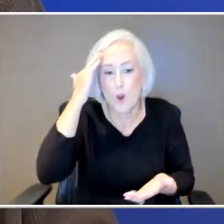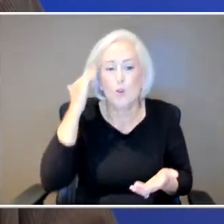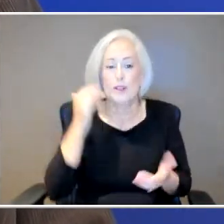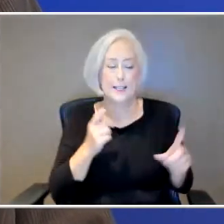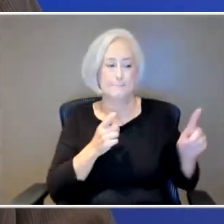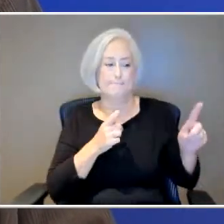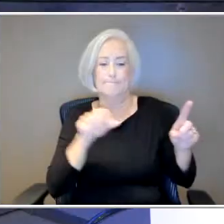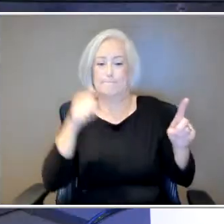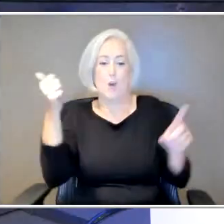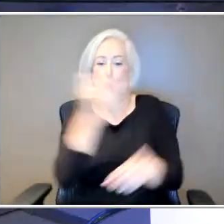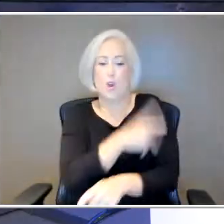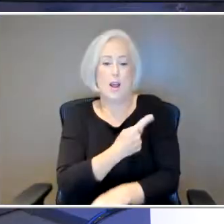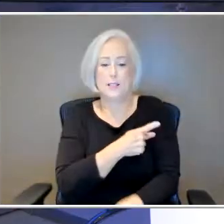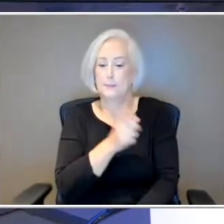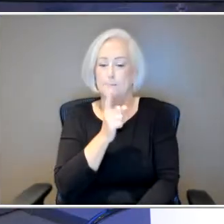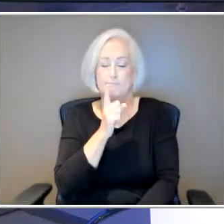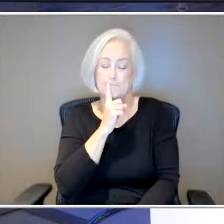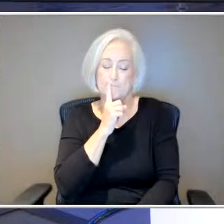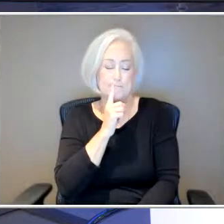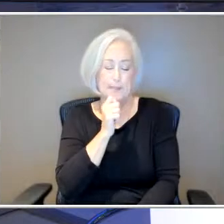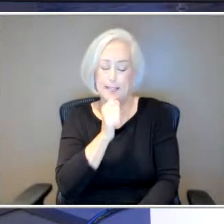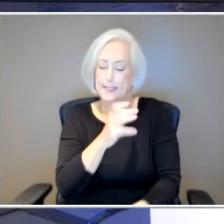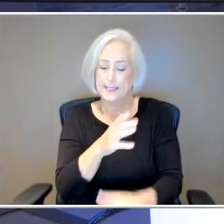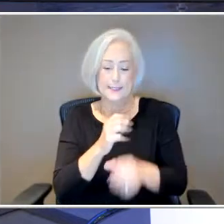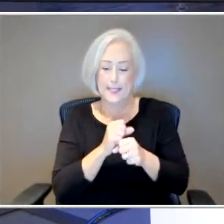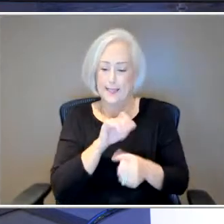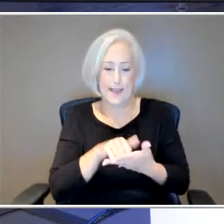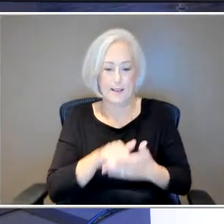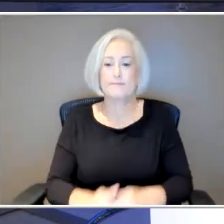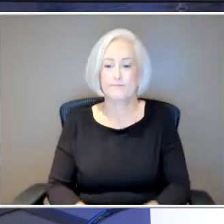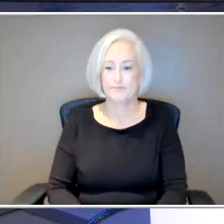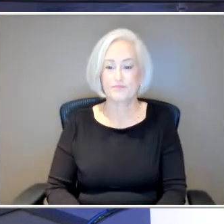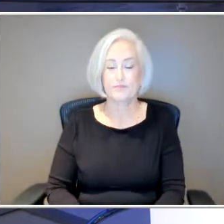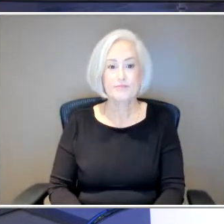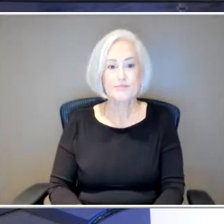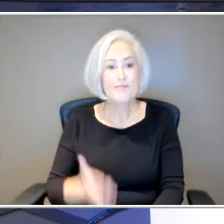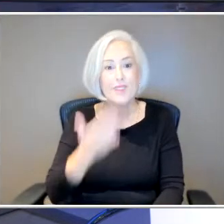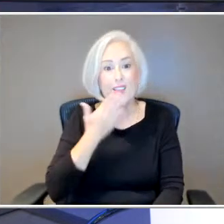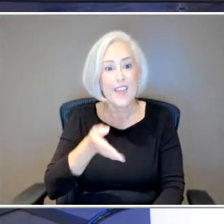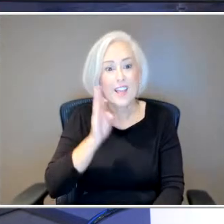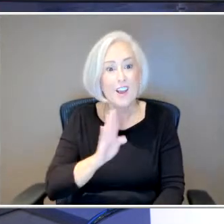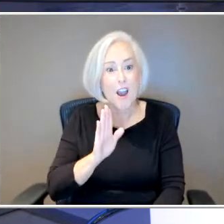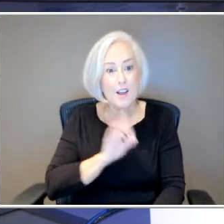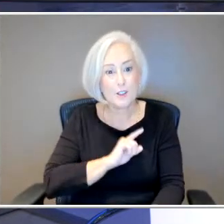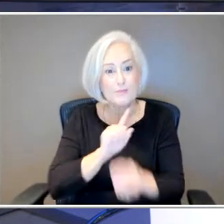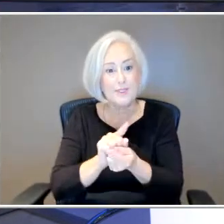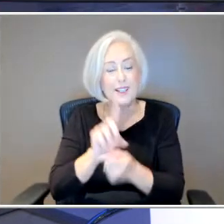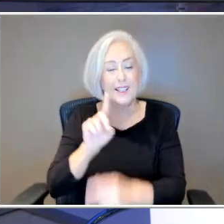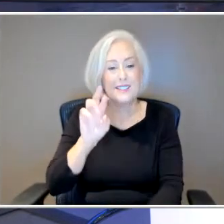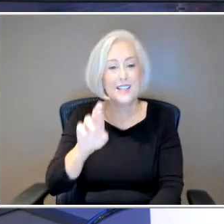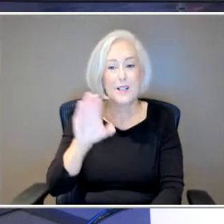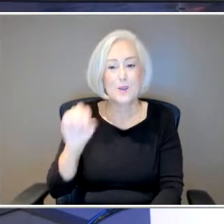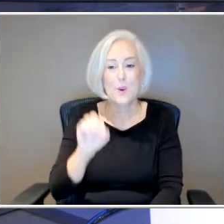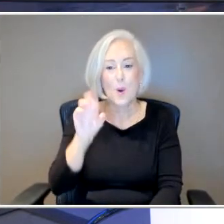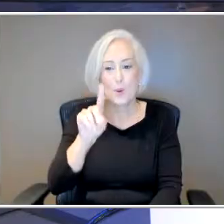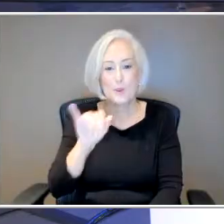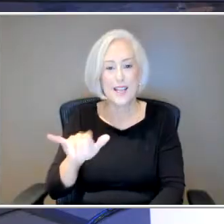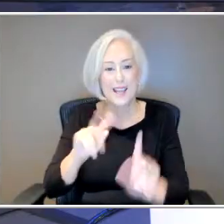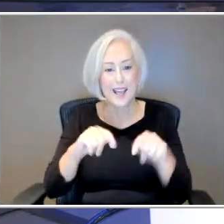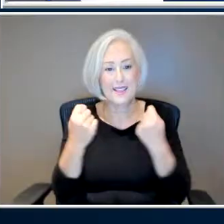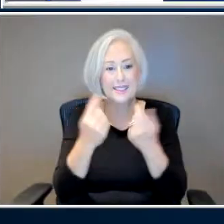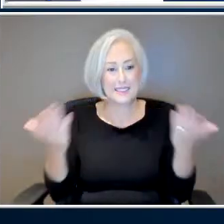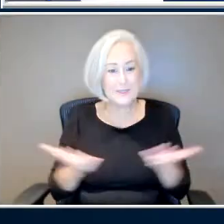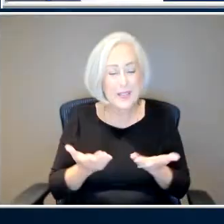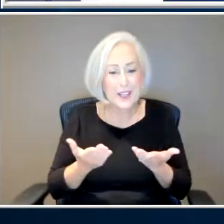going. Thank goodness that you got in to see Dr. O'Day and our team here. Yes.